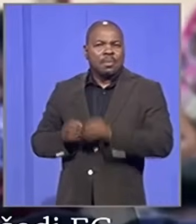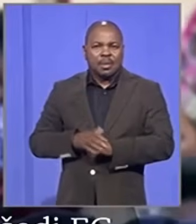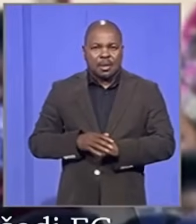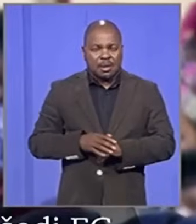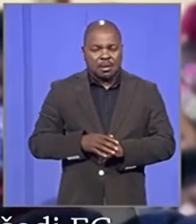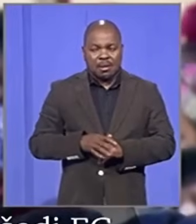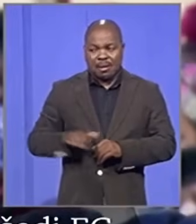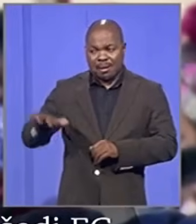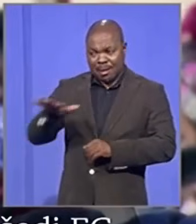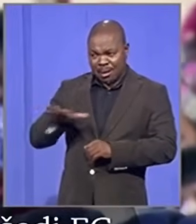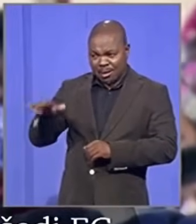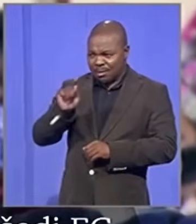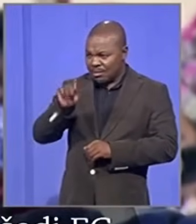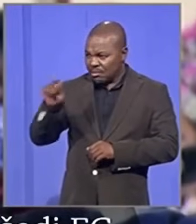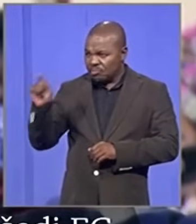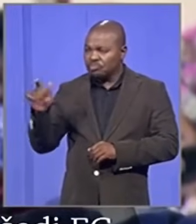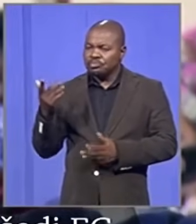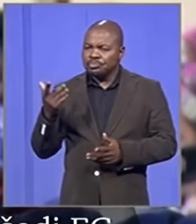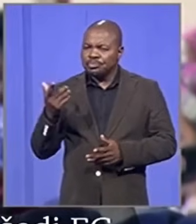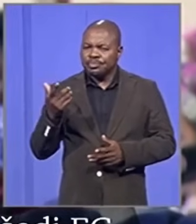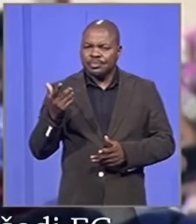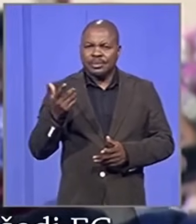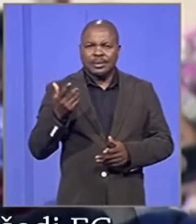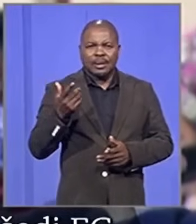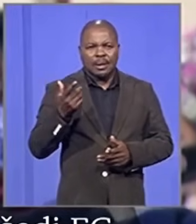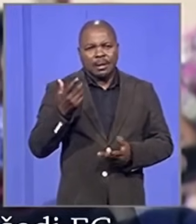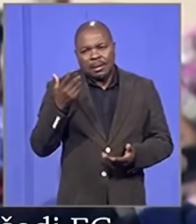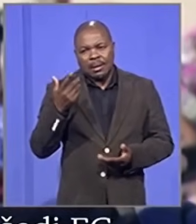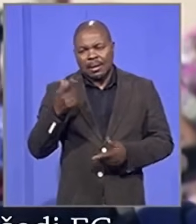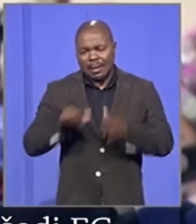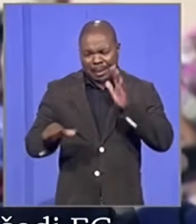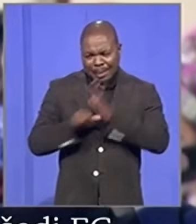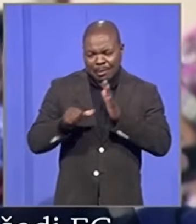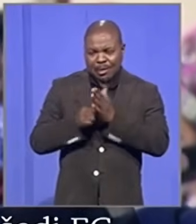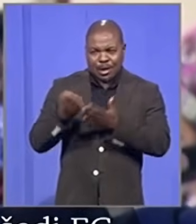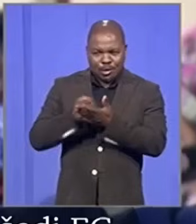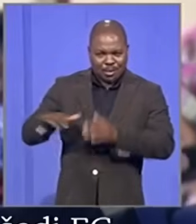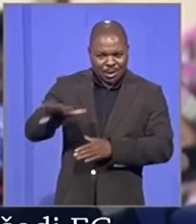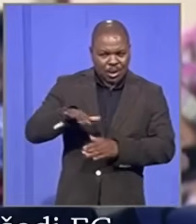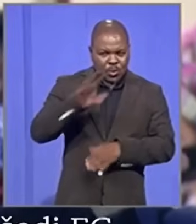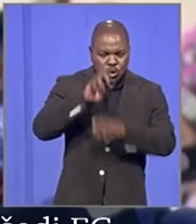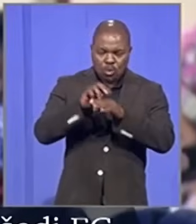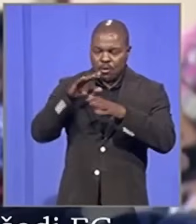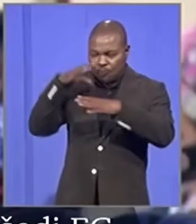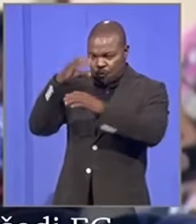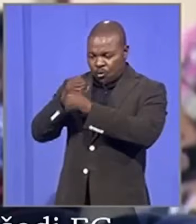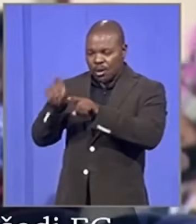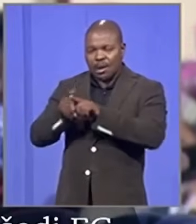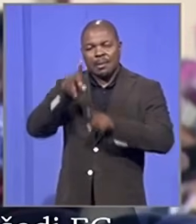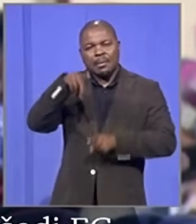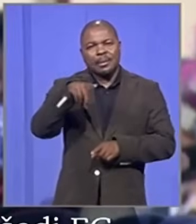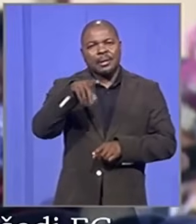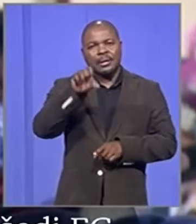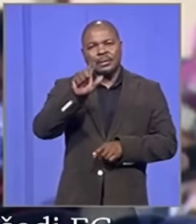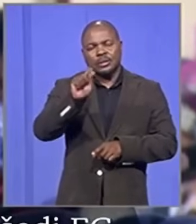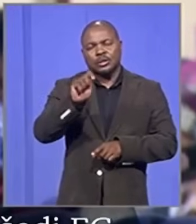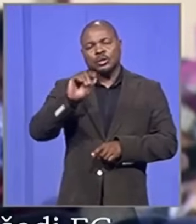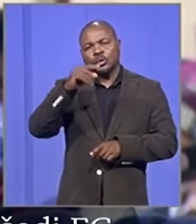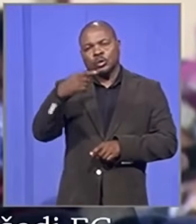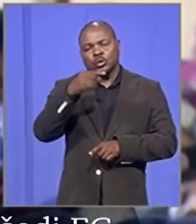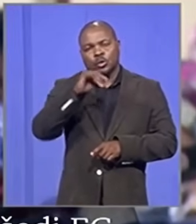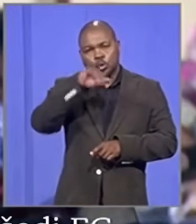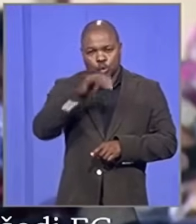in areas which are actually which I will call the niche economic areas in this particular country. You have your Port St. John's, which is actually rich